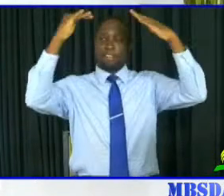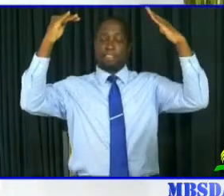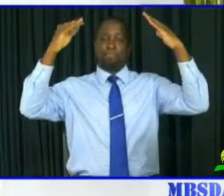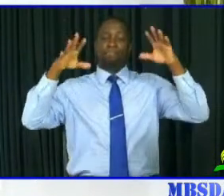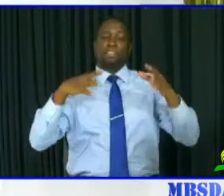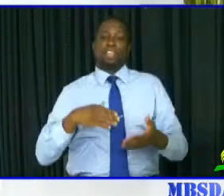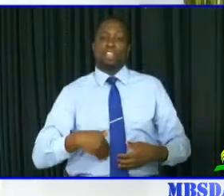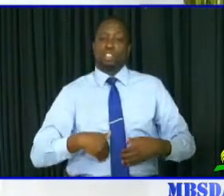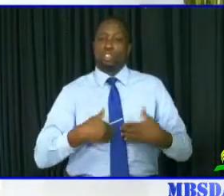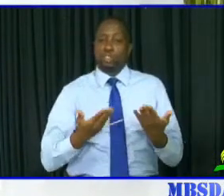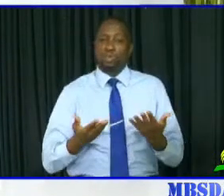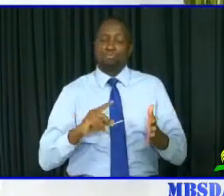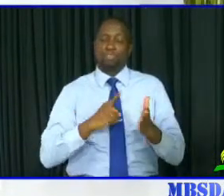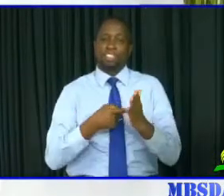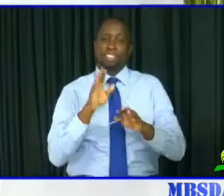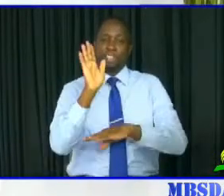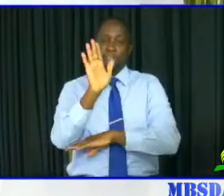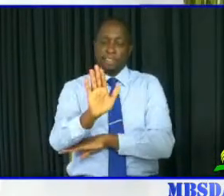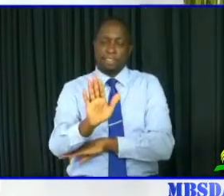And so this evening,